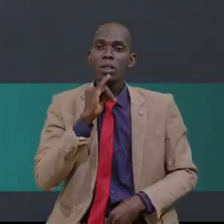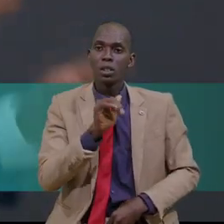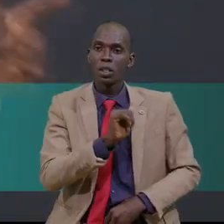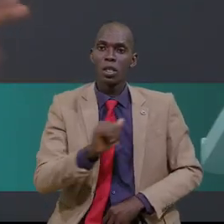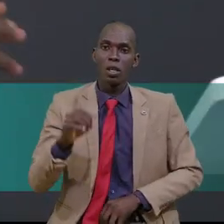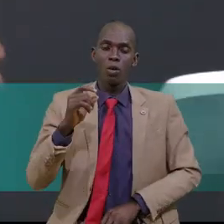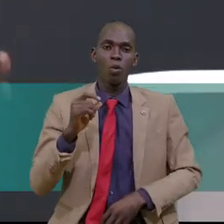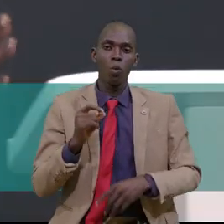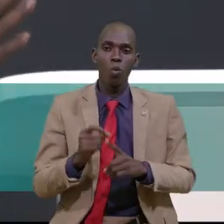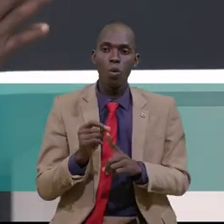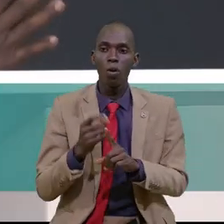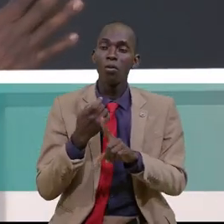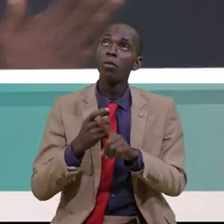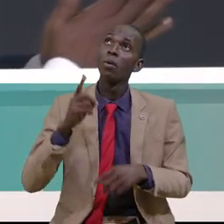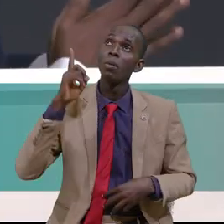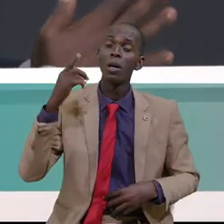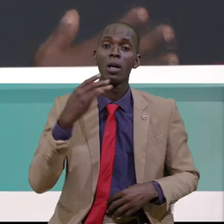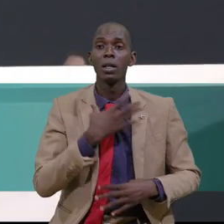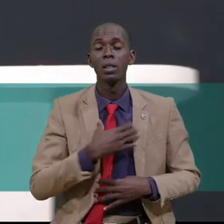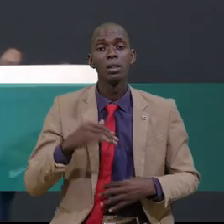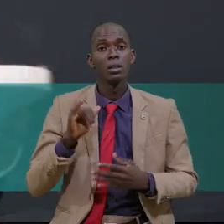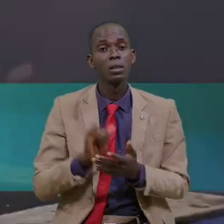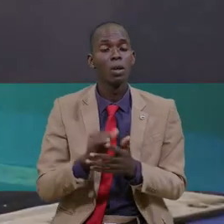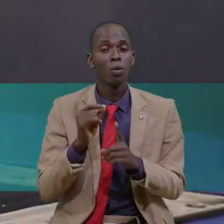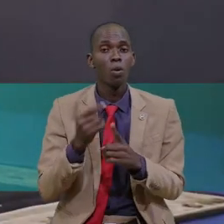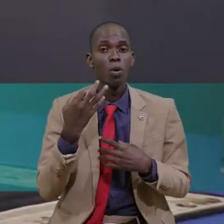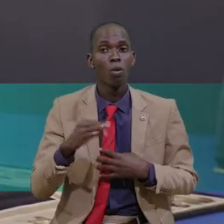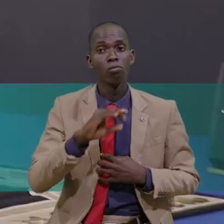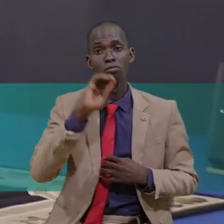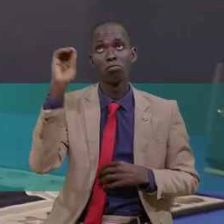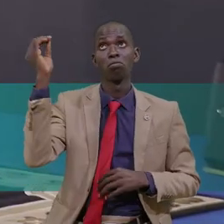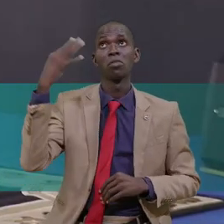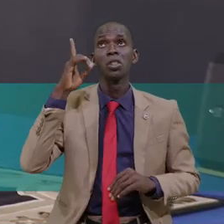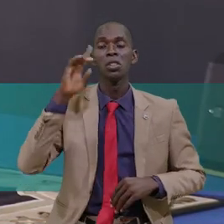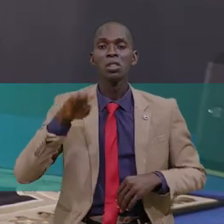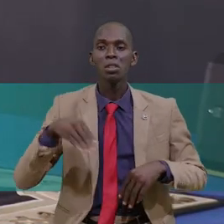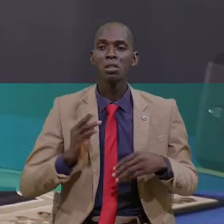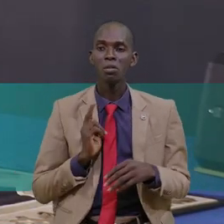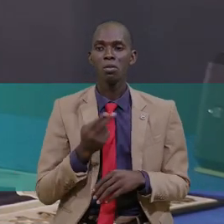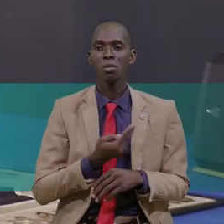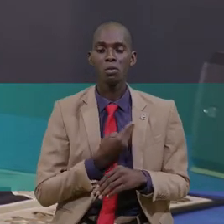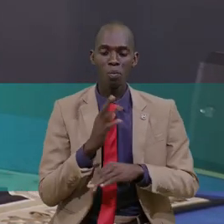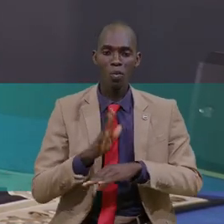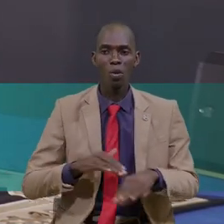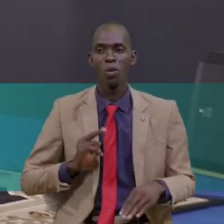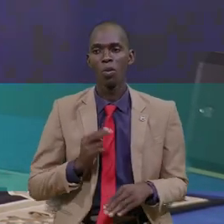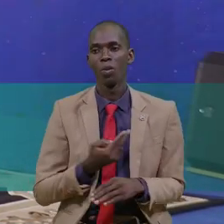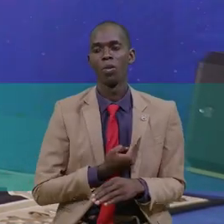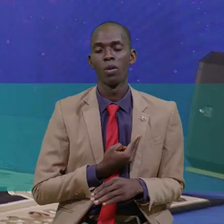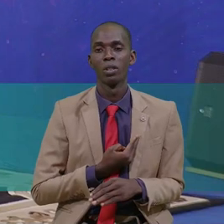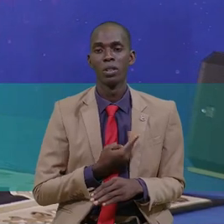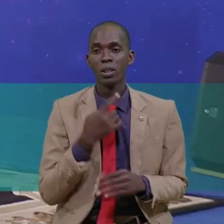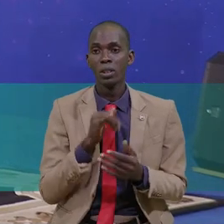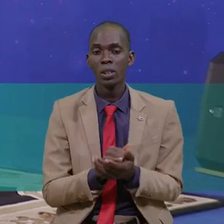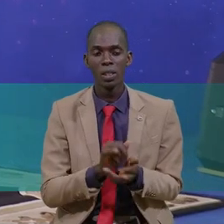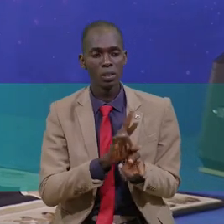and that word, the word of grace, he gives us, he calls us, he says, repent ye